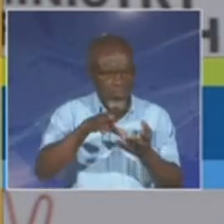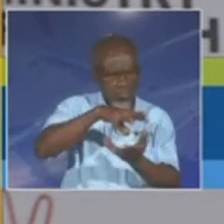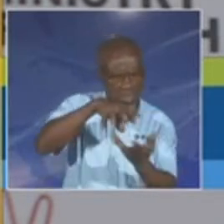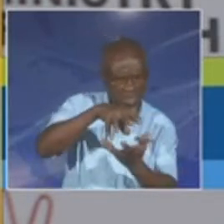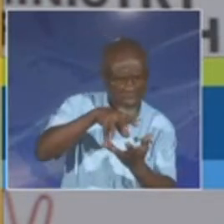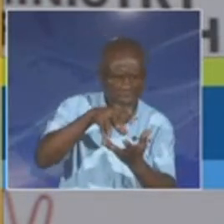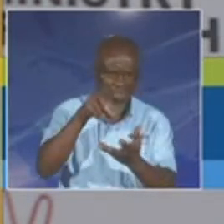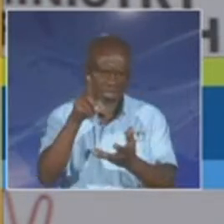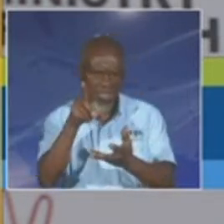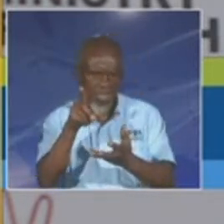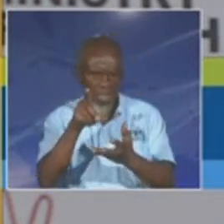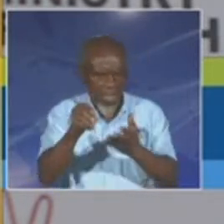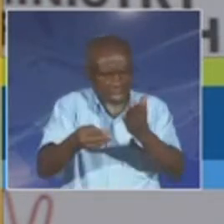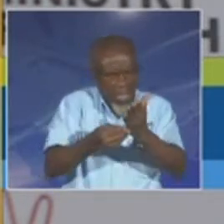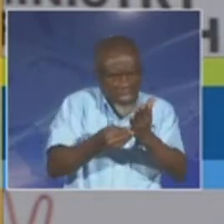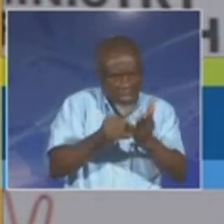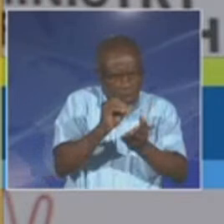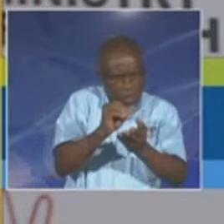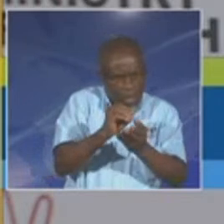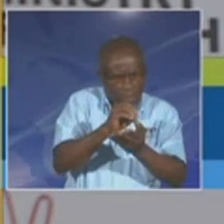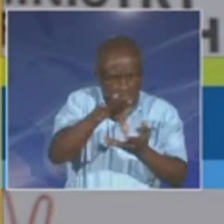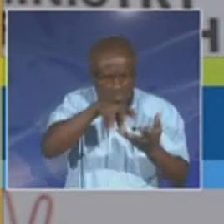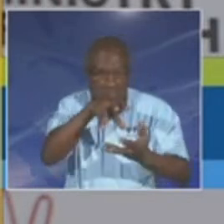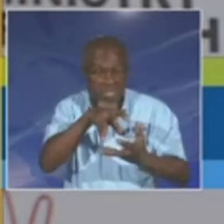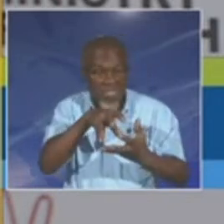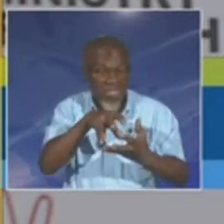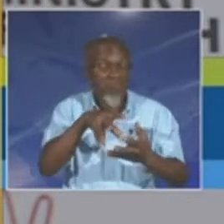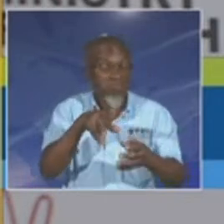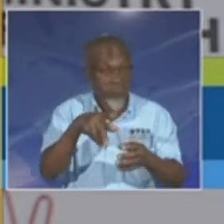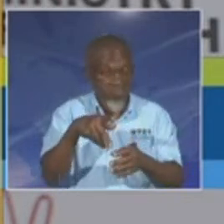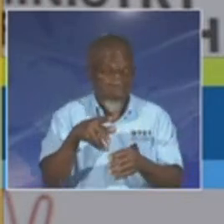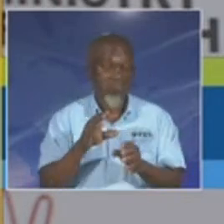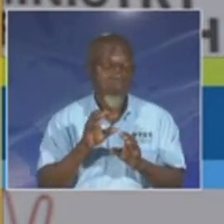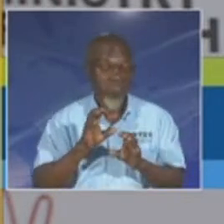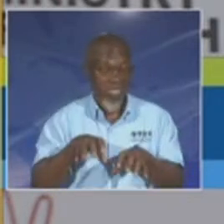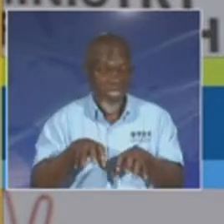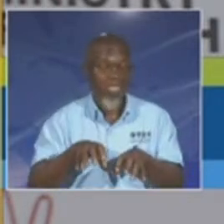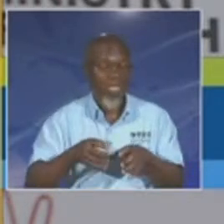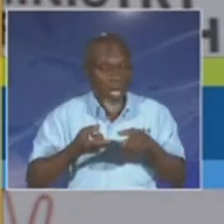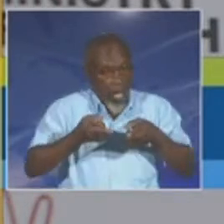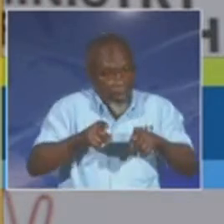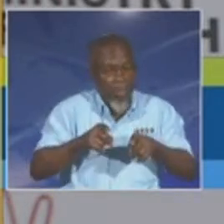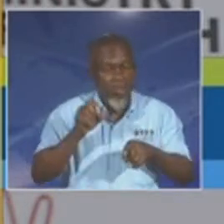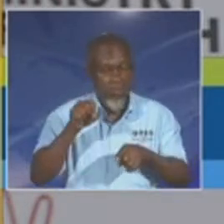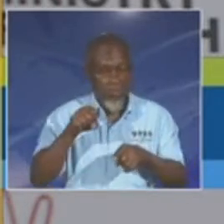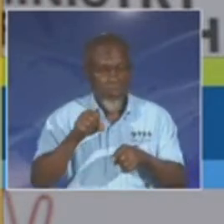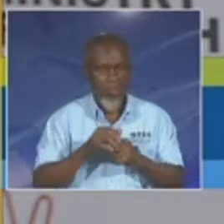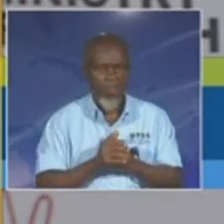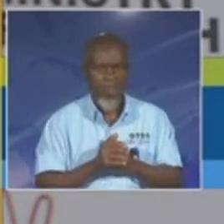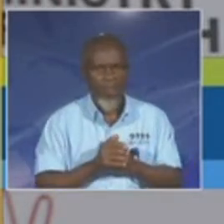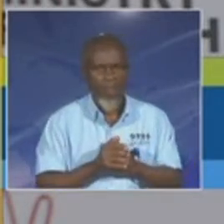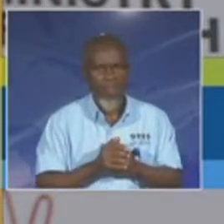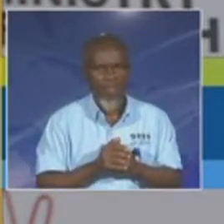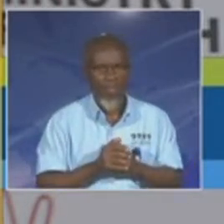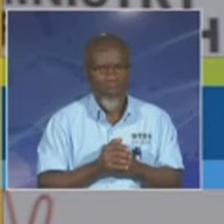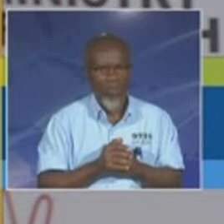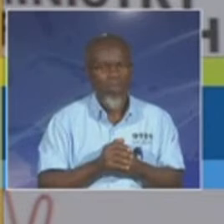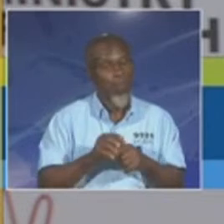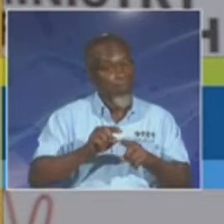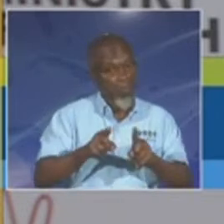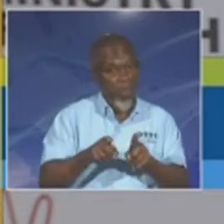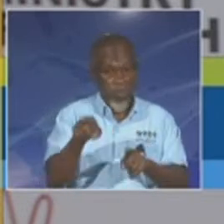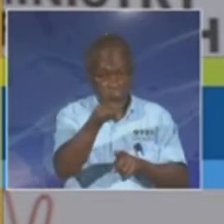So projecting will be a little bit dangerous at this point. We do want to continue to encourage all persons to continue to adhere to the